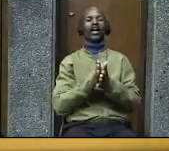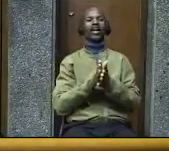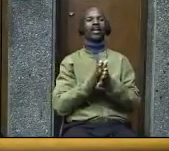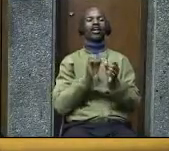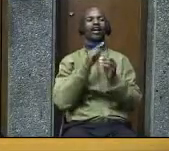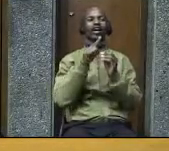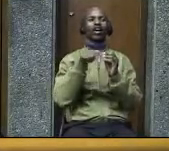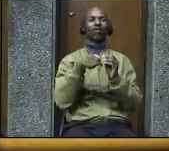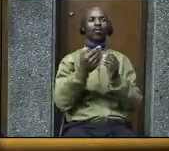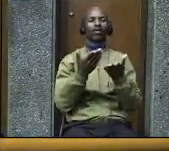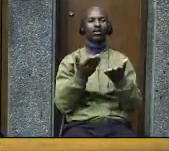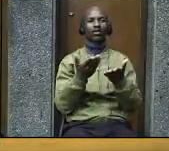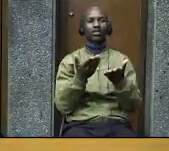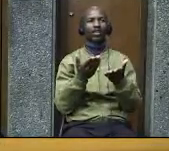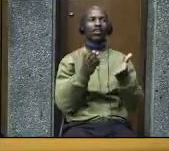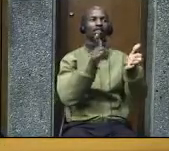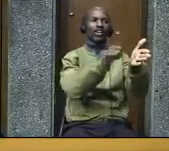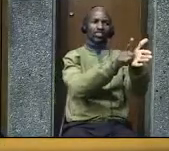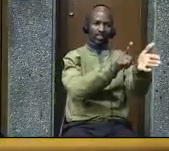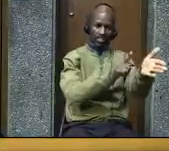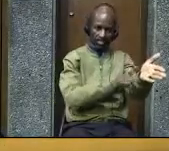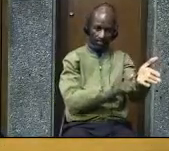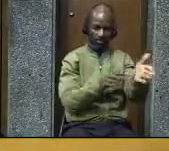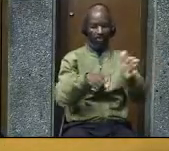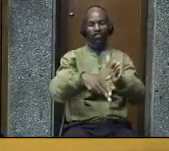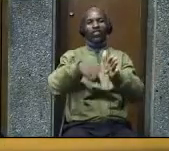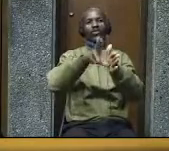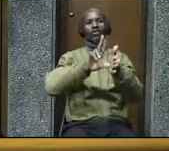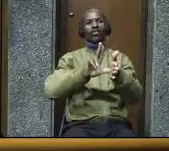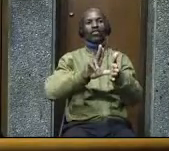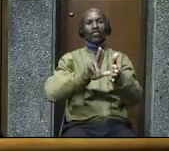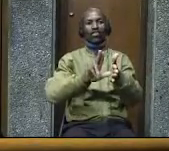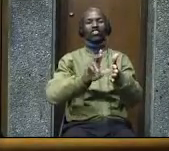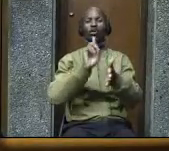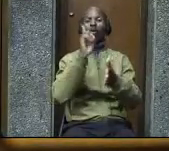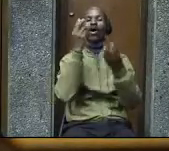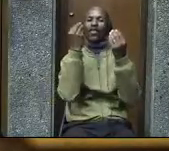terms of Tabaya legislative review,